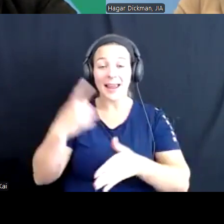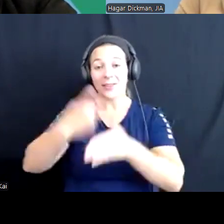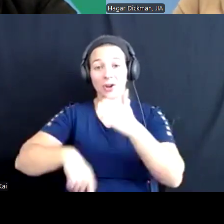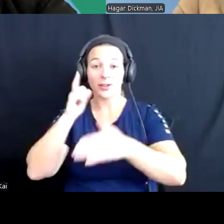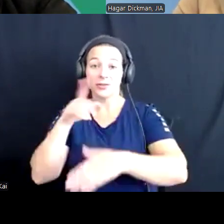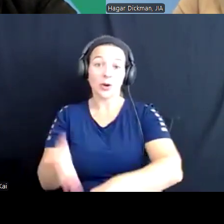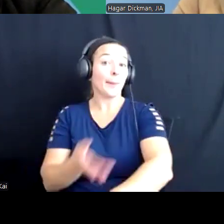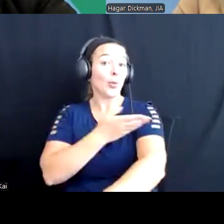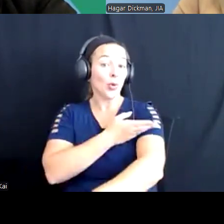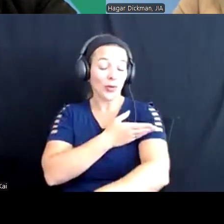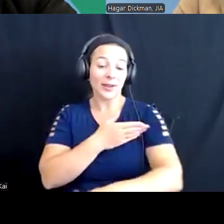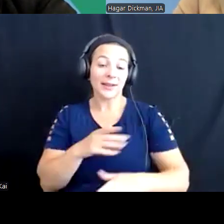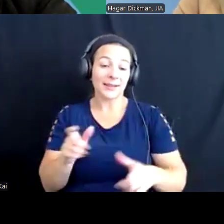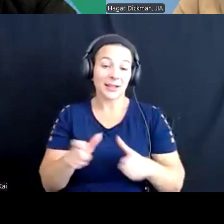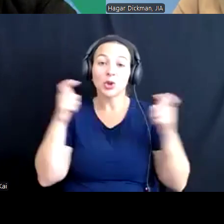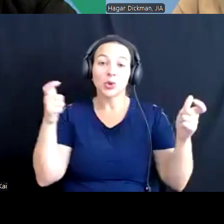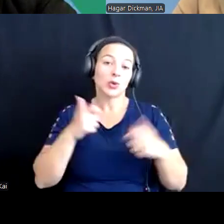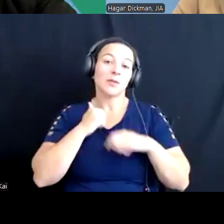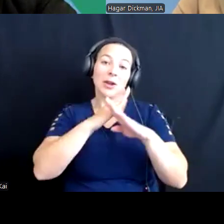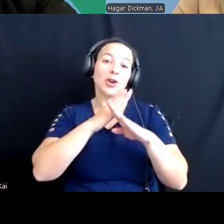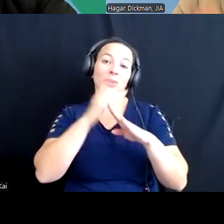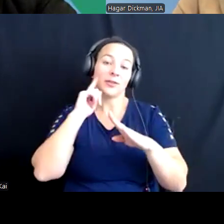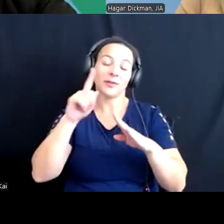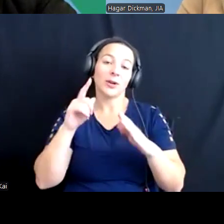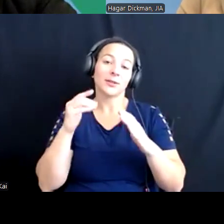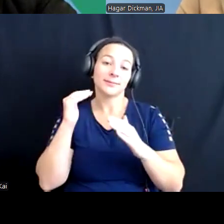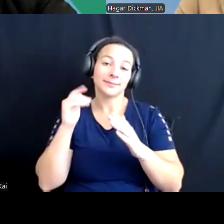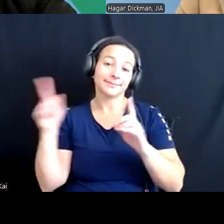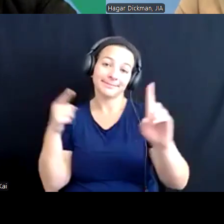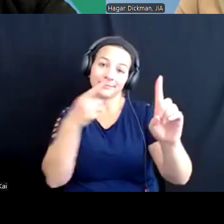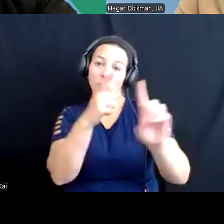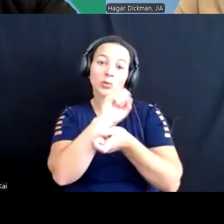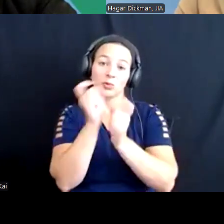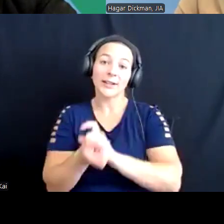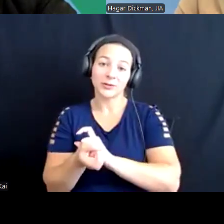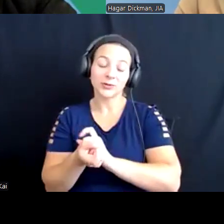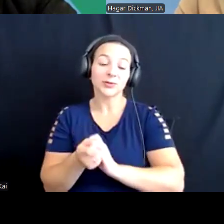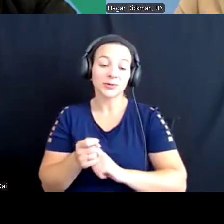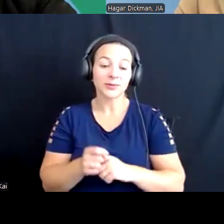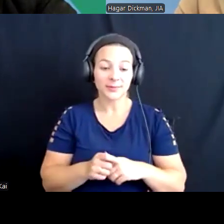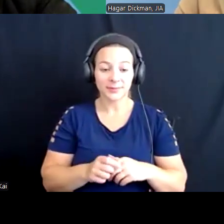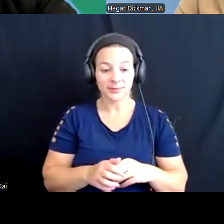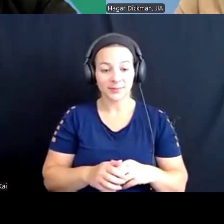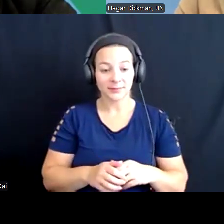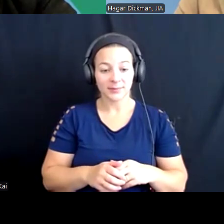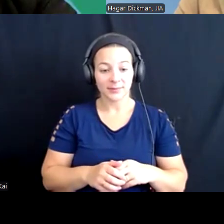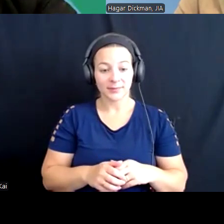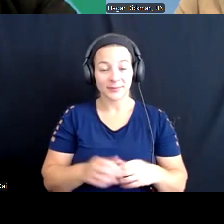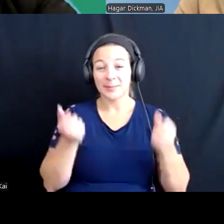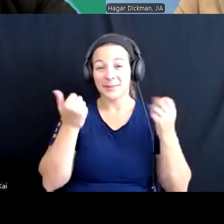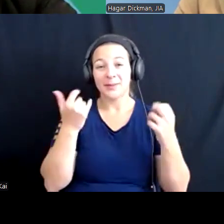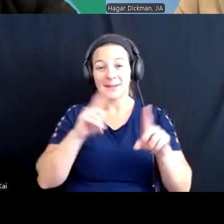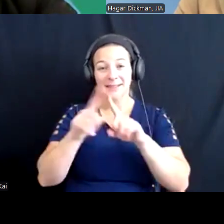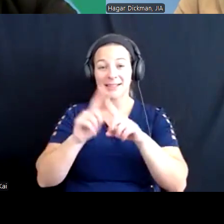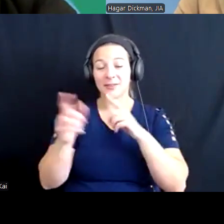improvements is a huge barrier to change. And it's across a lot of different services.